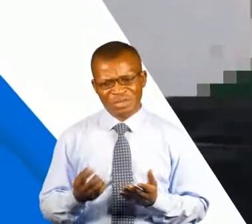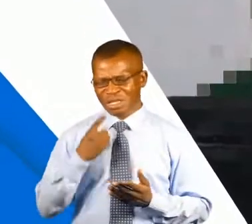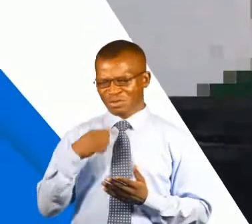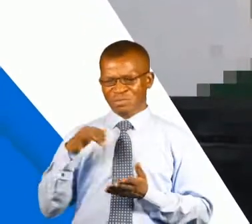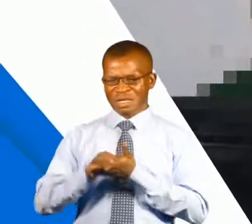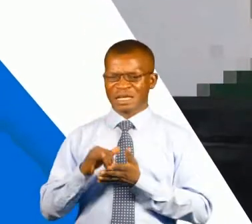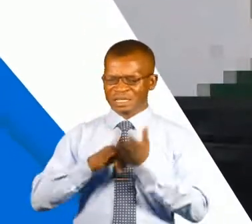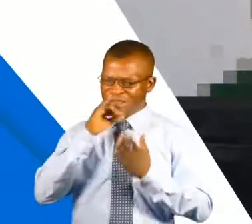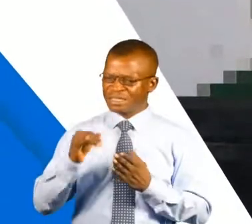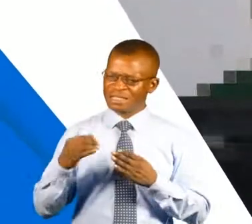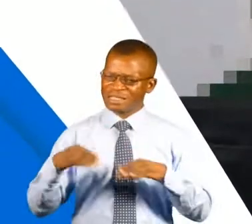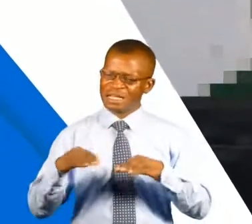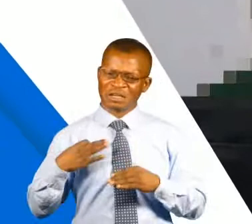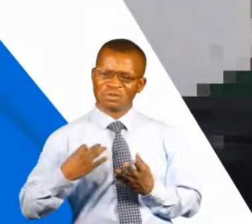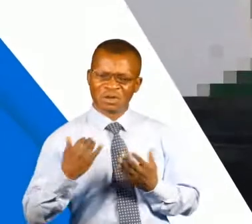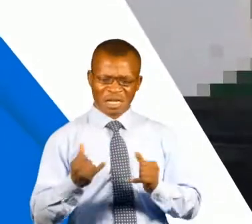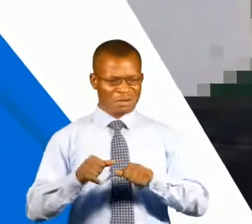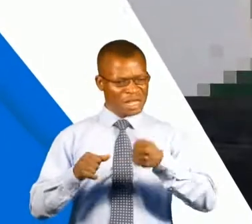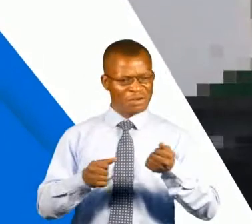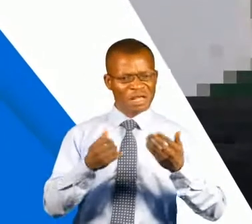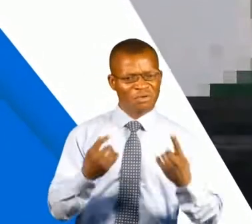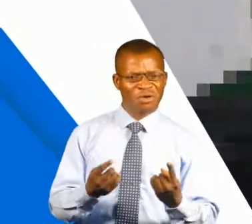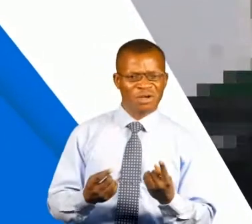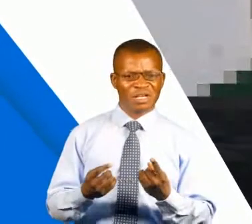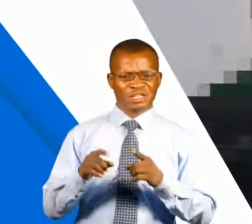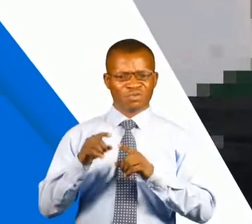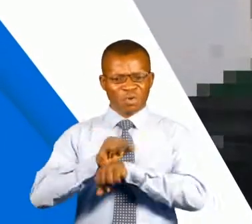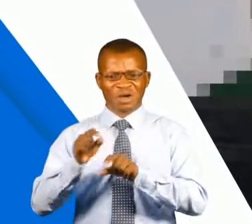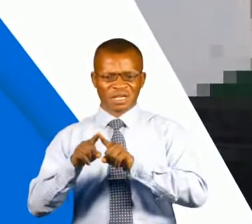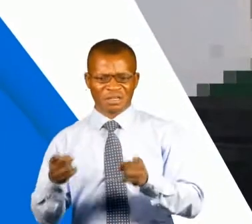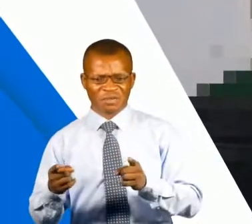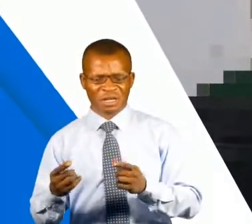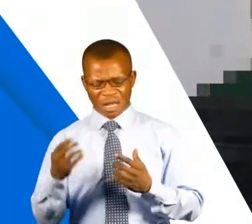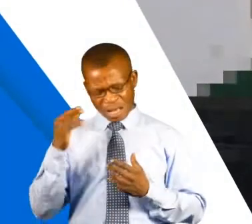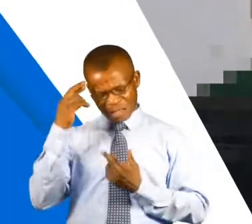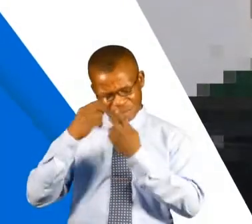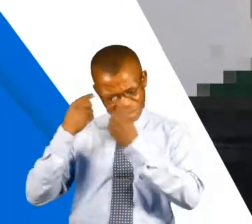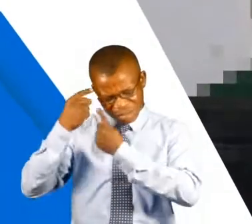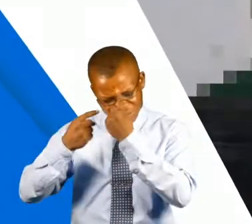different work. They told me that it's boutique. There is another work. No, this work is different work.